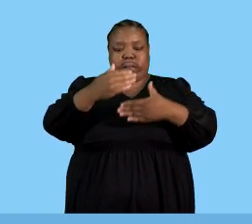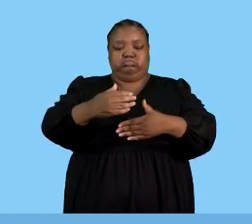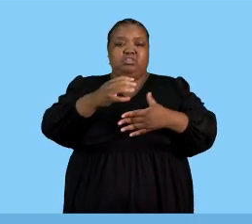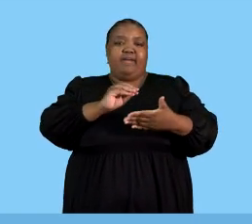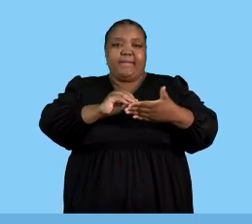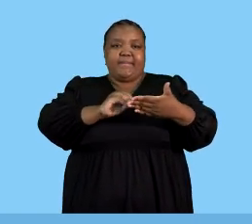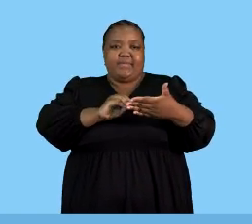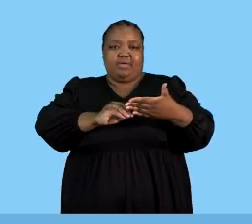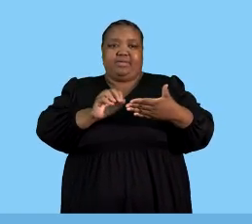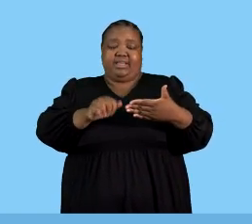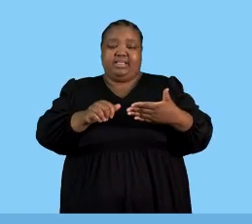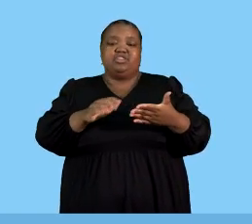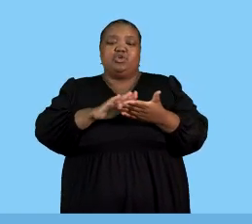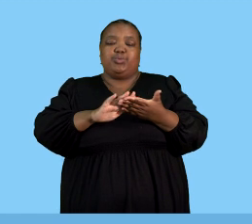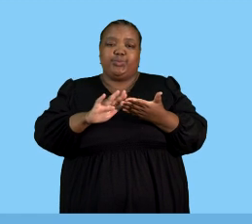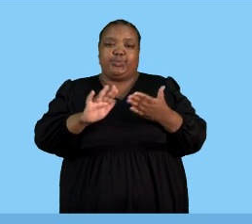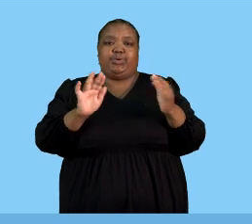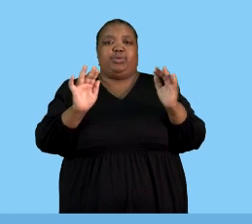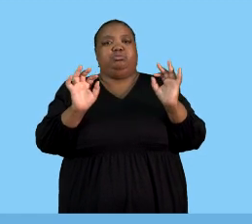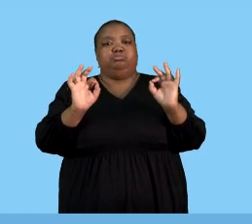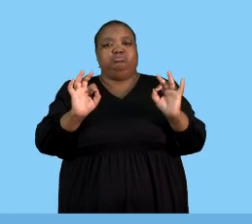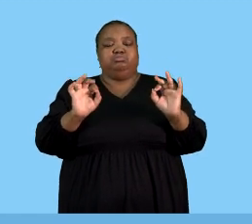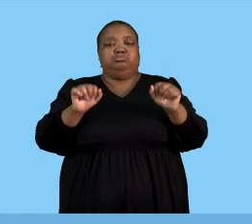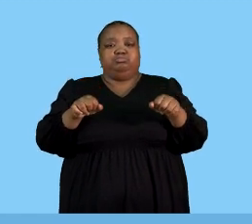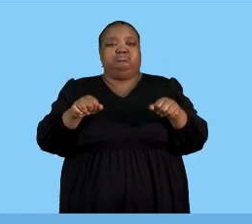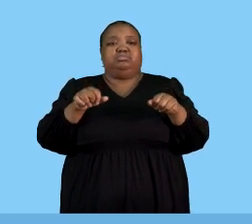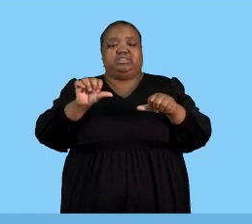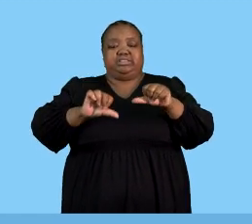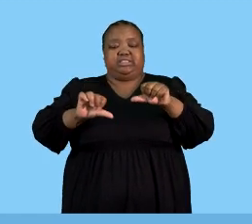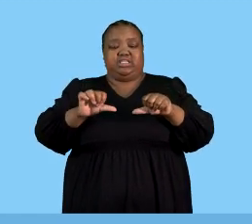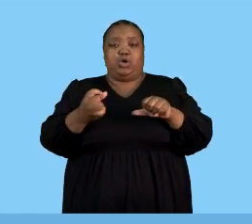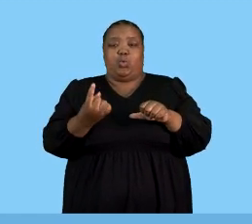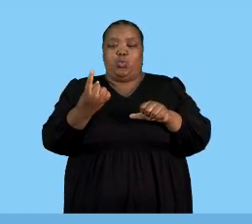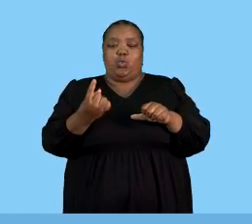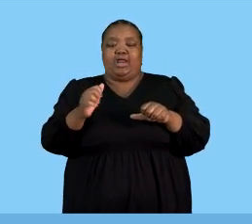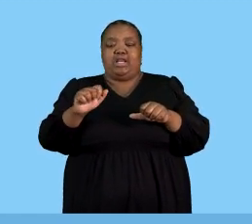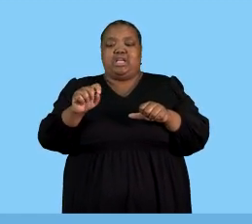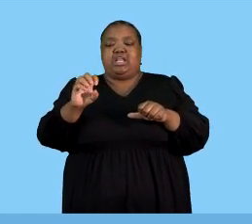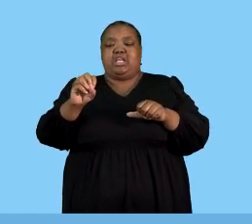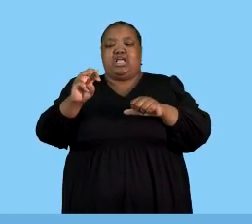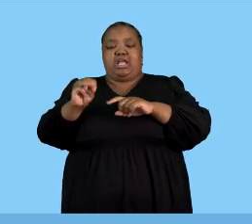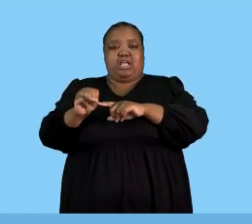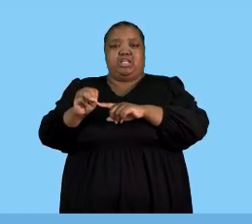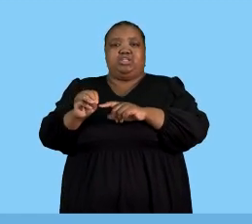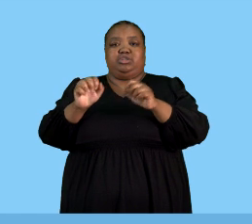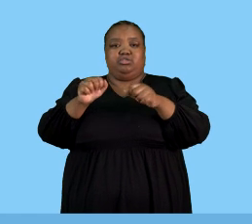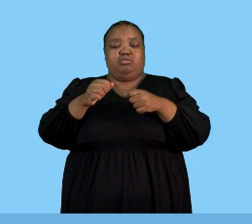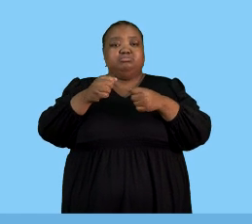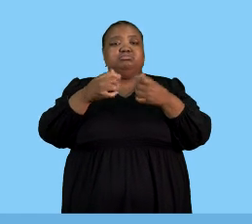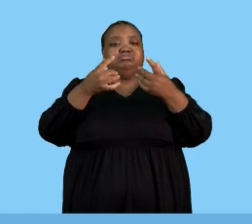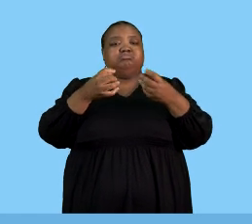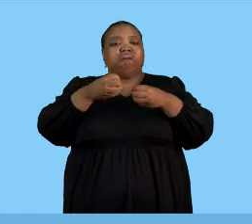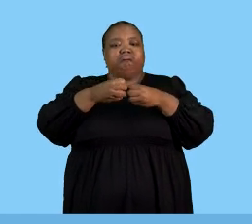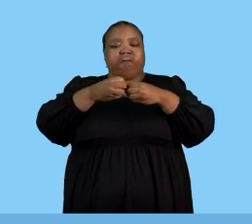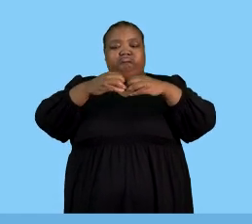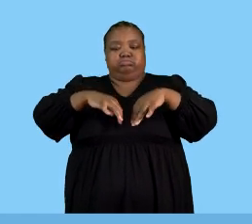a pure substance, since it is also made up of only one type of an atom, and it cannot be broken down to other